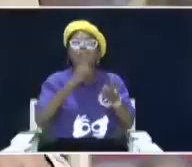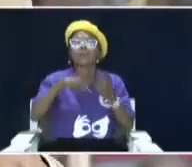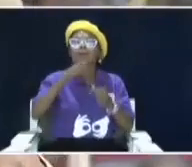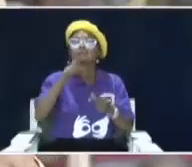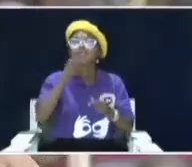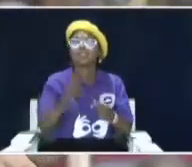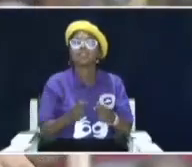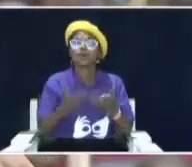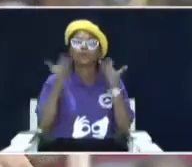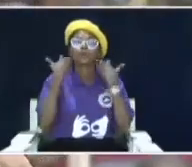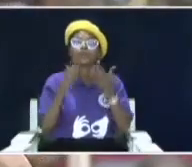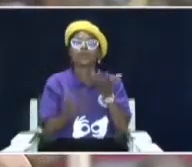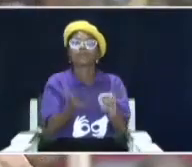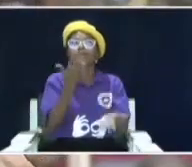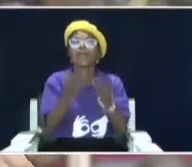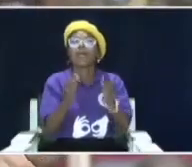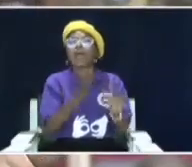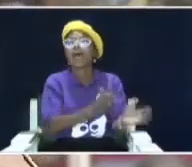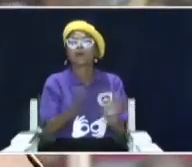fire.